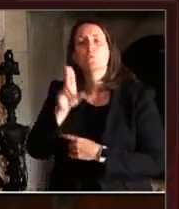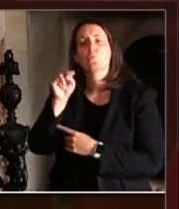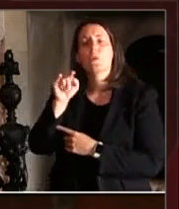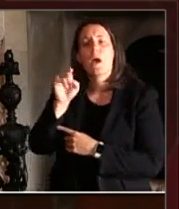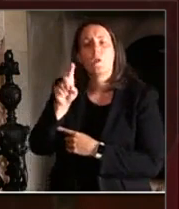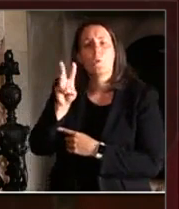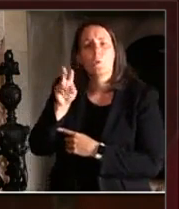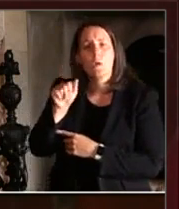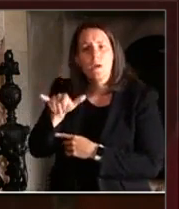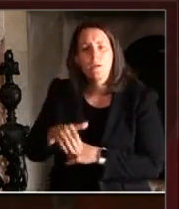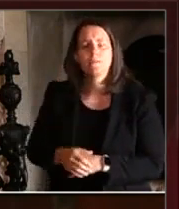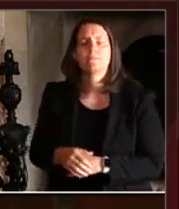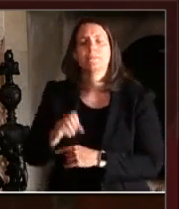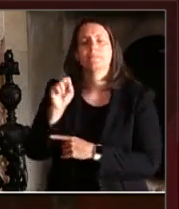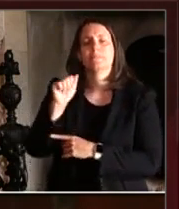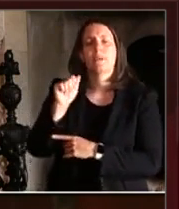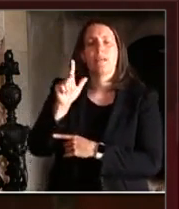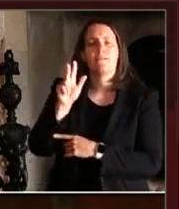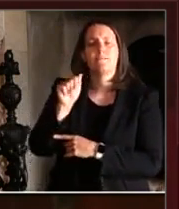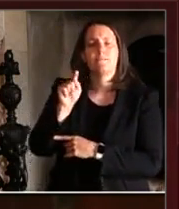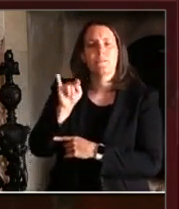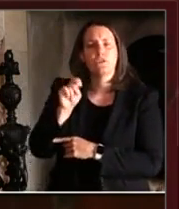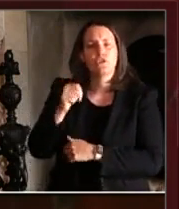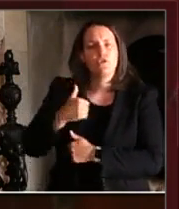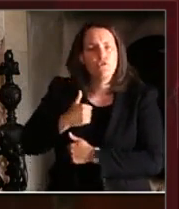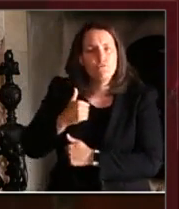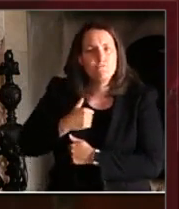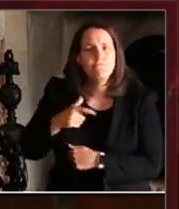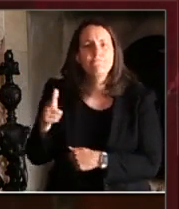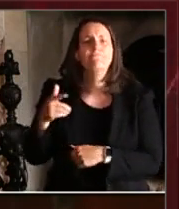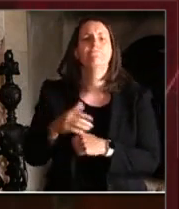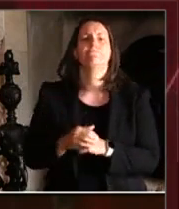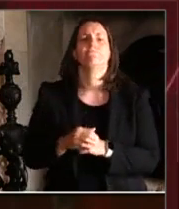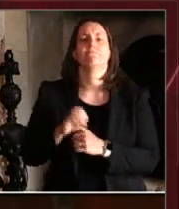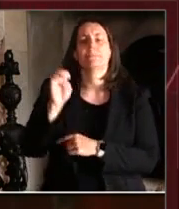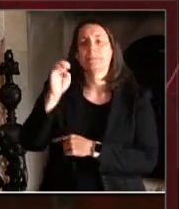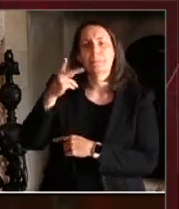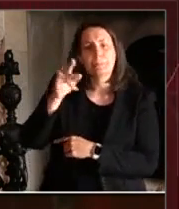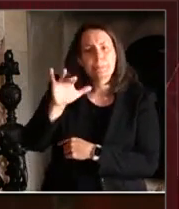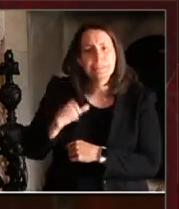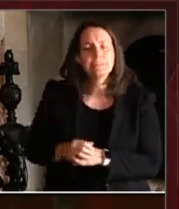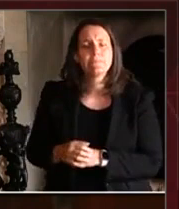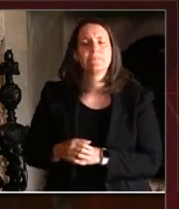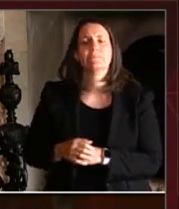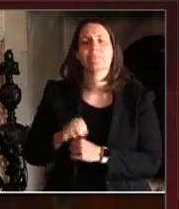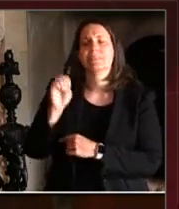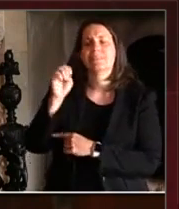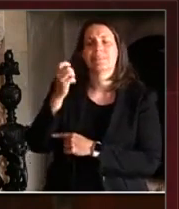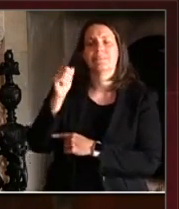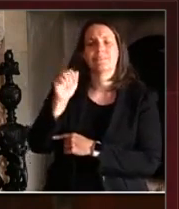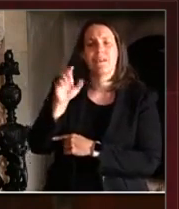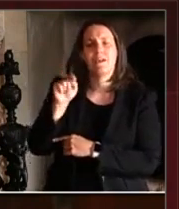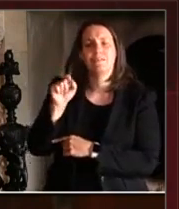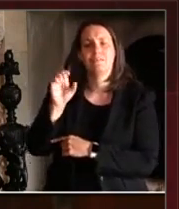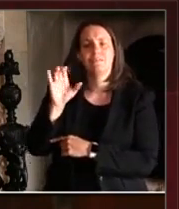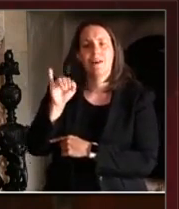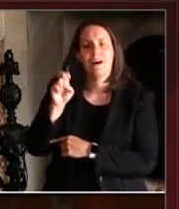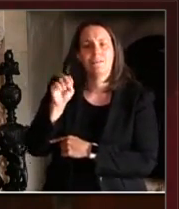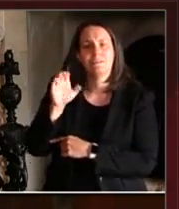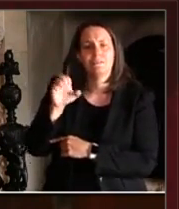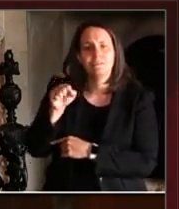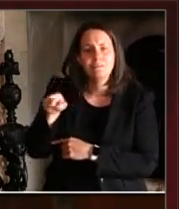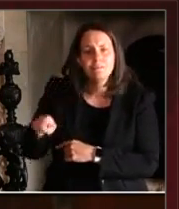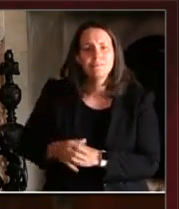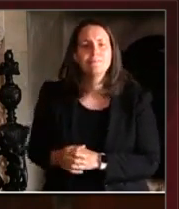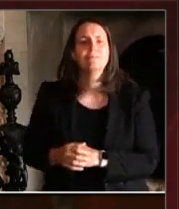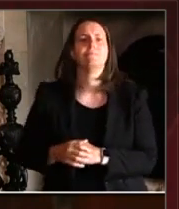Epic, Exact Sciences, the UW System, and the 3,800 citizen soldiers of the